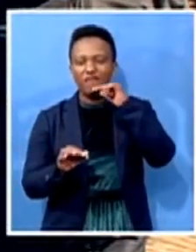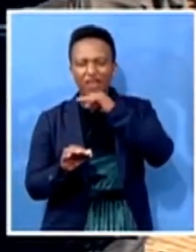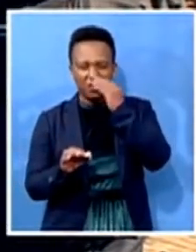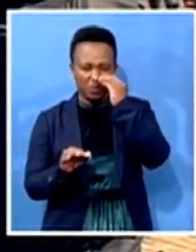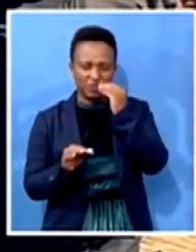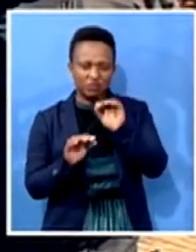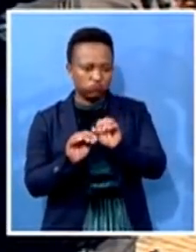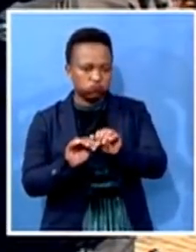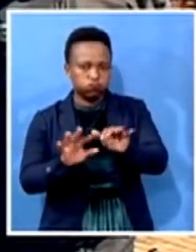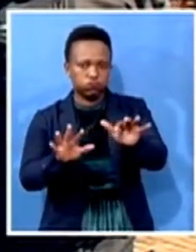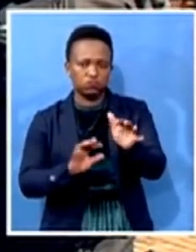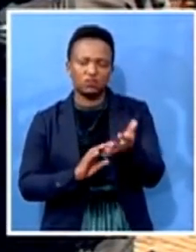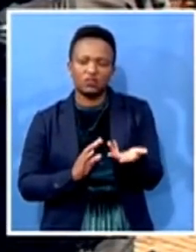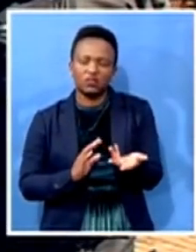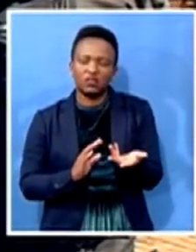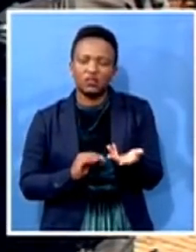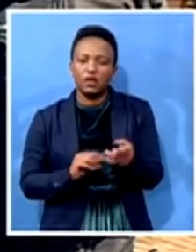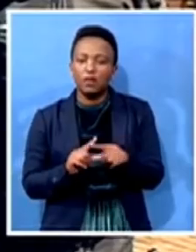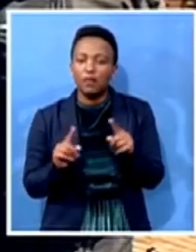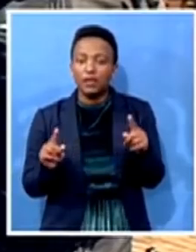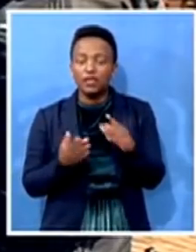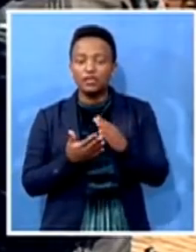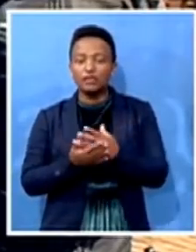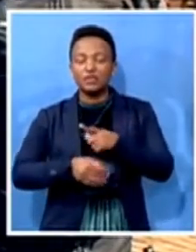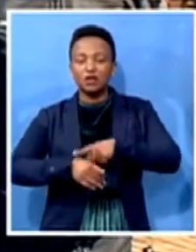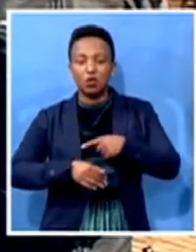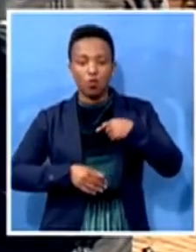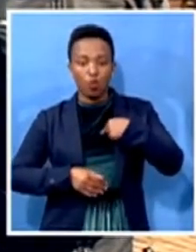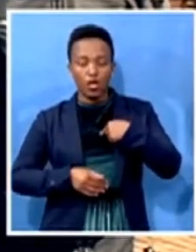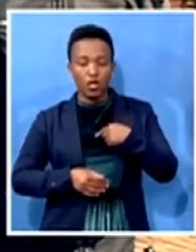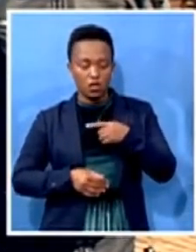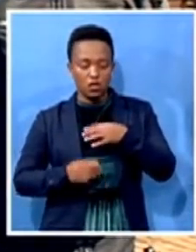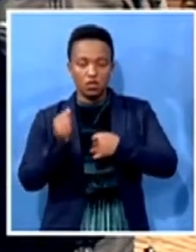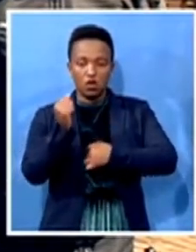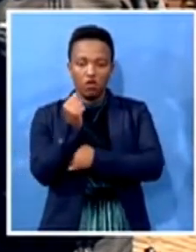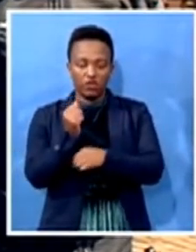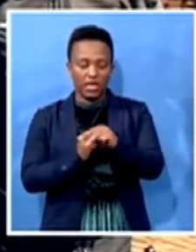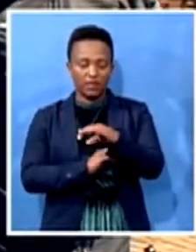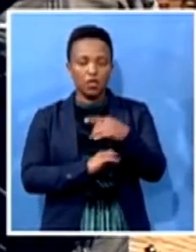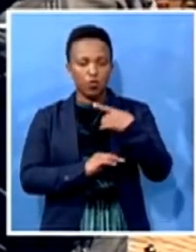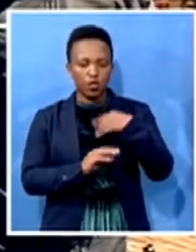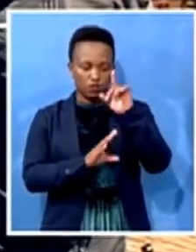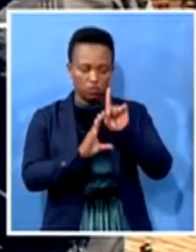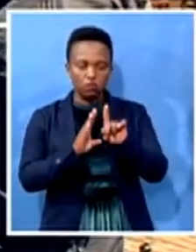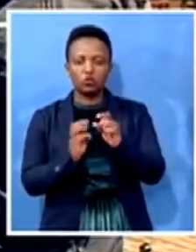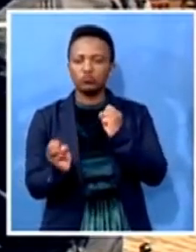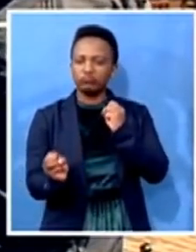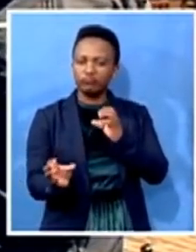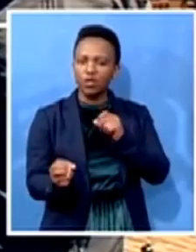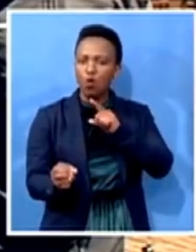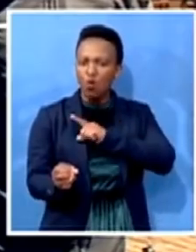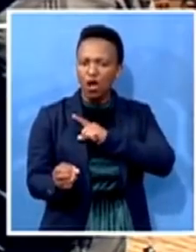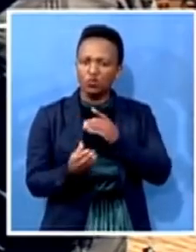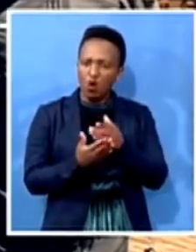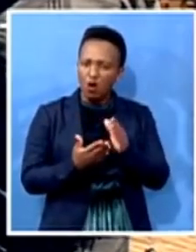we come out as the office of the MEC to ascertain some of the things. This visit was not a pre-arranged visit, it was a surprise